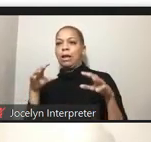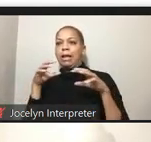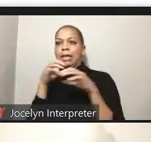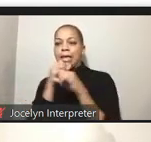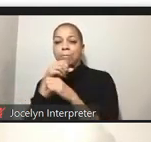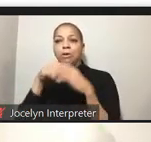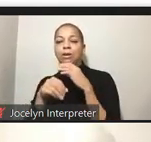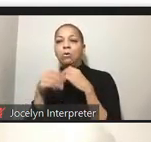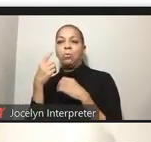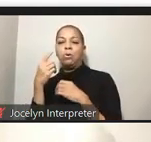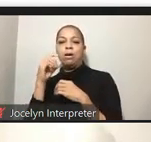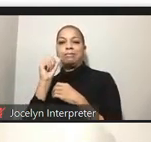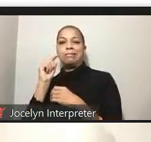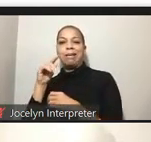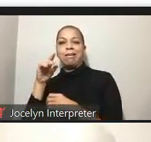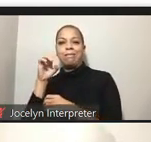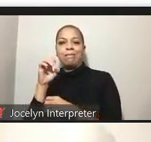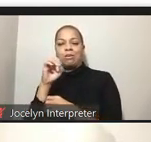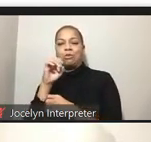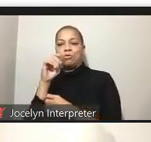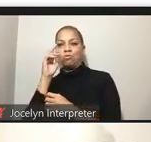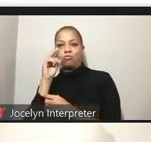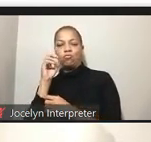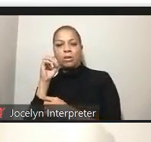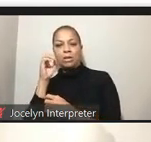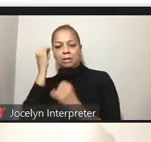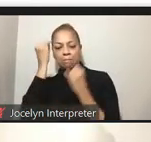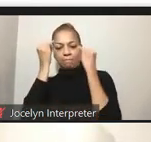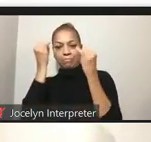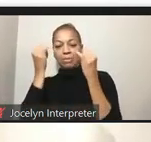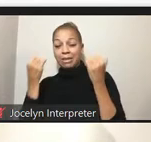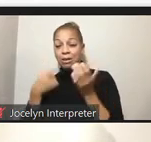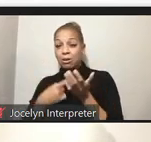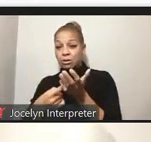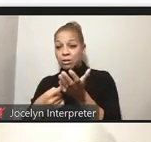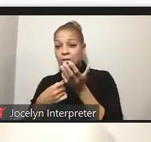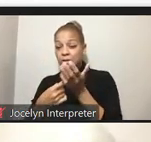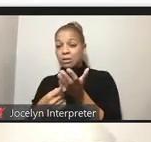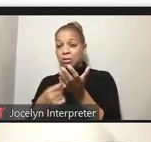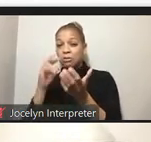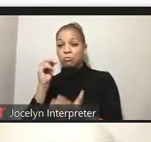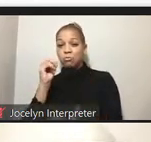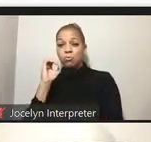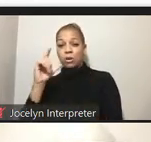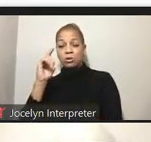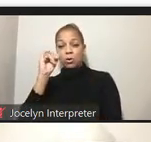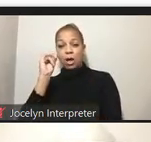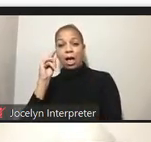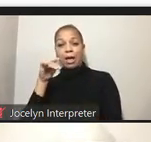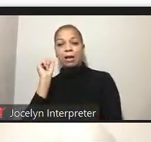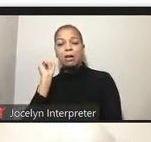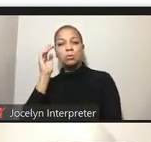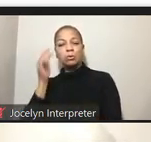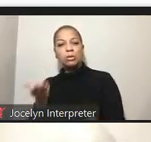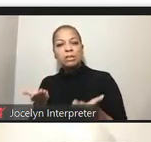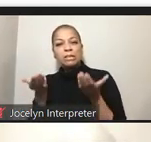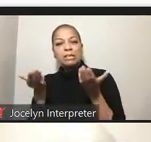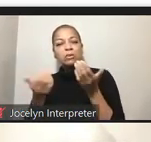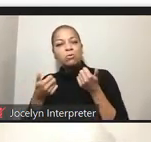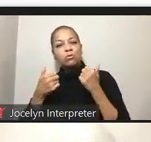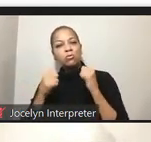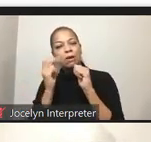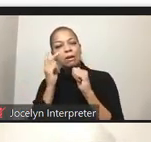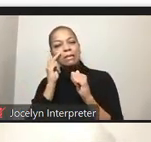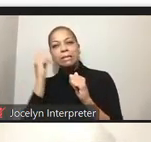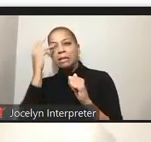and reimagined. Discussing racial icons, Nicole Fleetwood suggests we try to see the beautiful face of